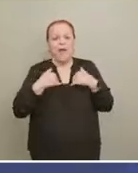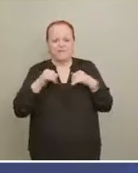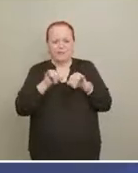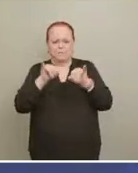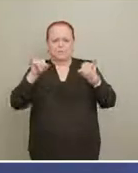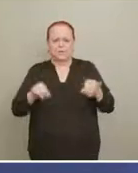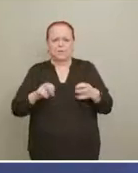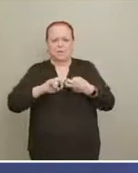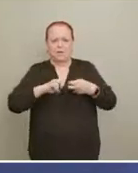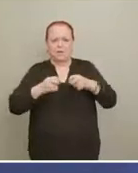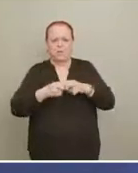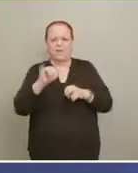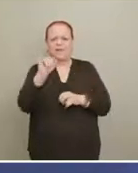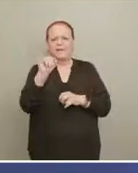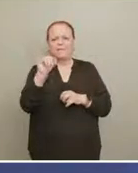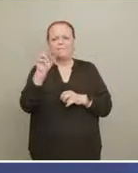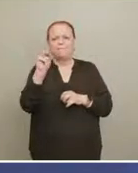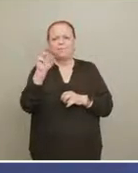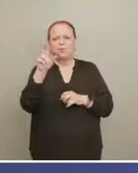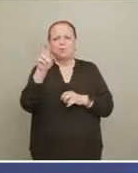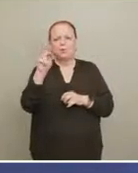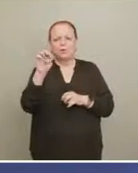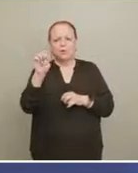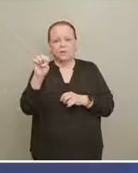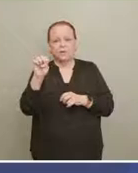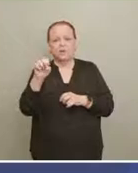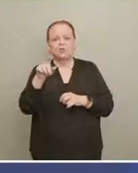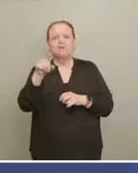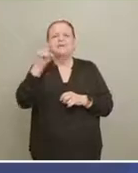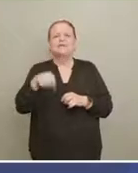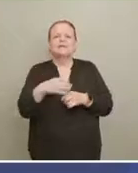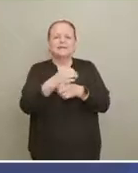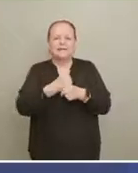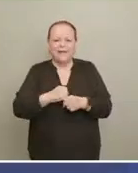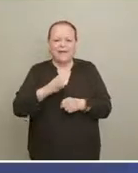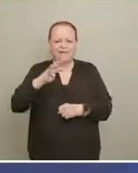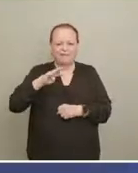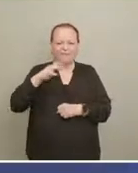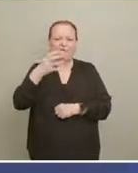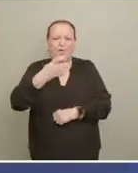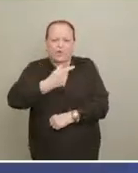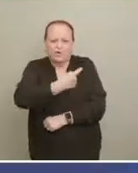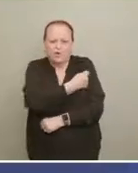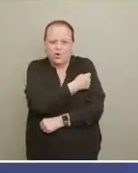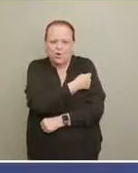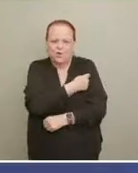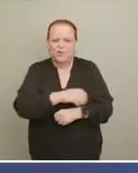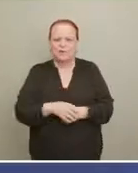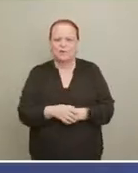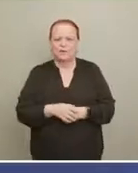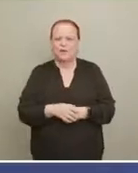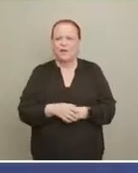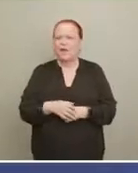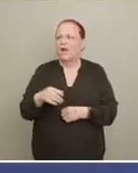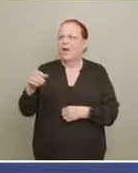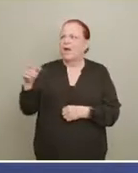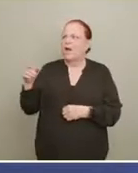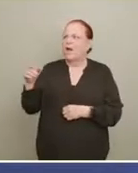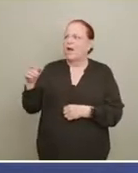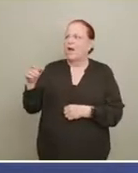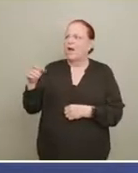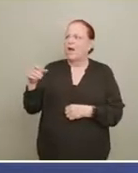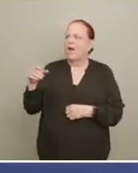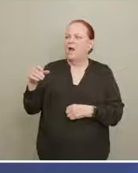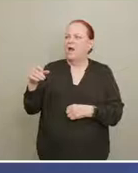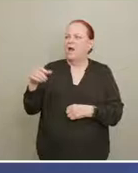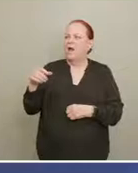the recommendation now is you have to get the fourth dose. I can share with you personally, it took me a month to health officer of